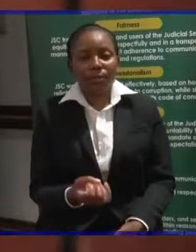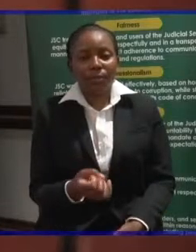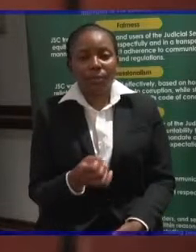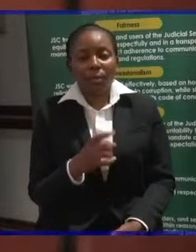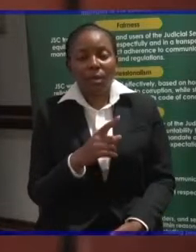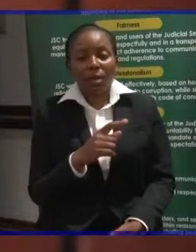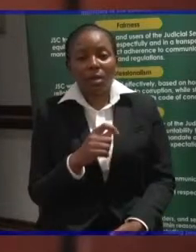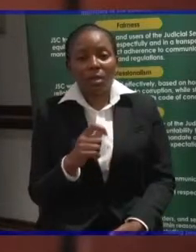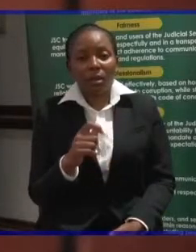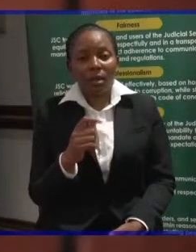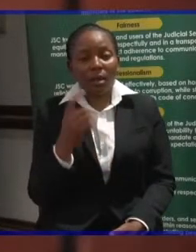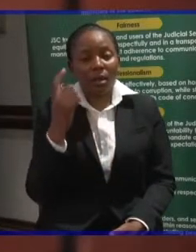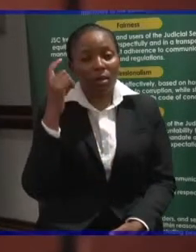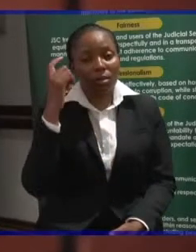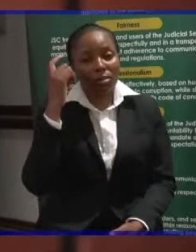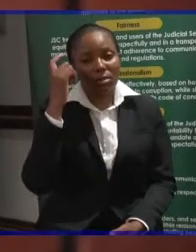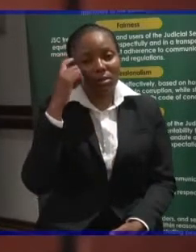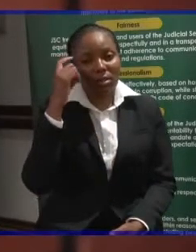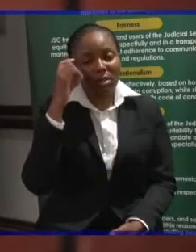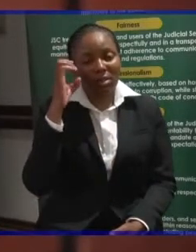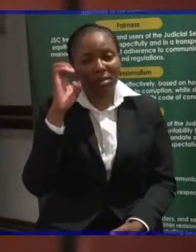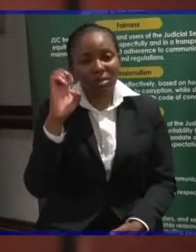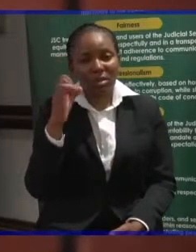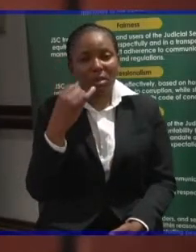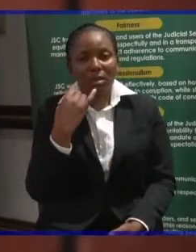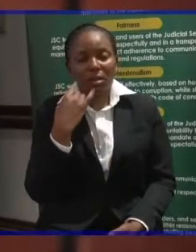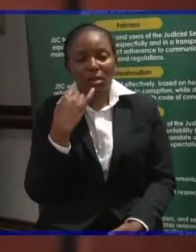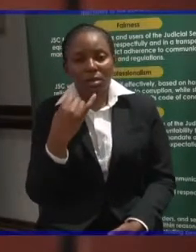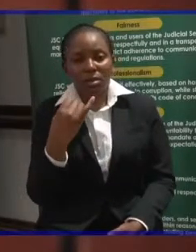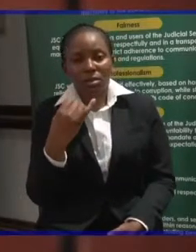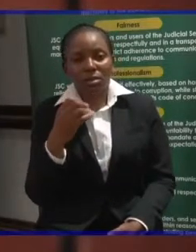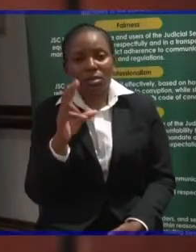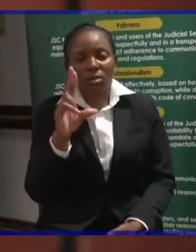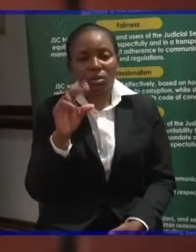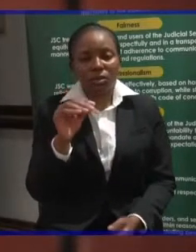The test is called irrationality test.